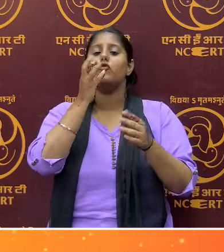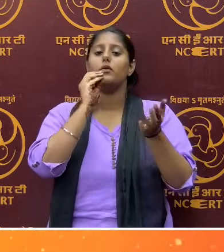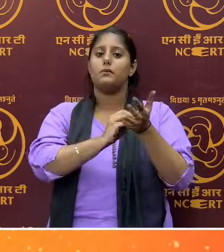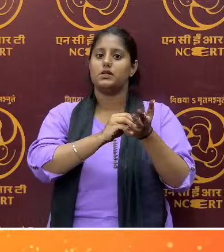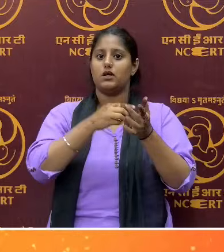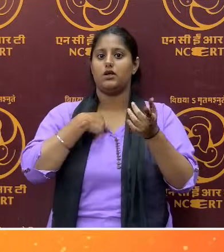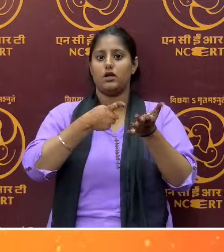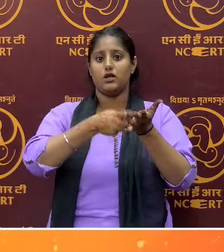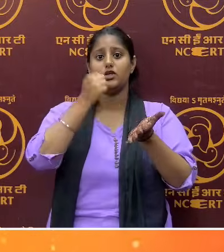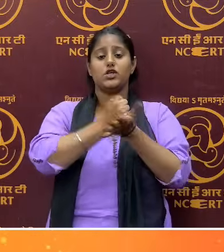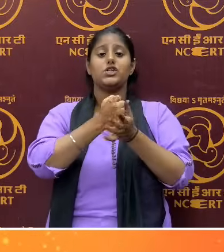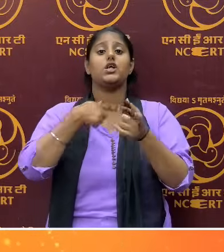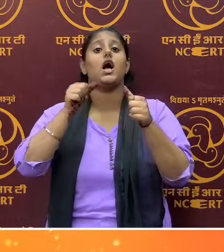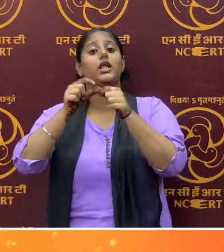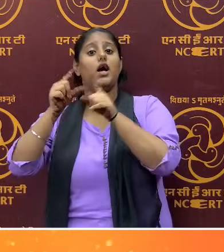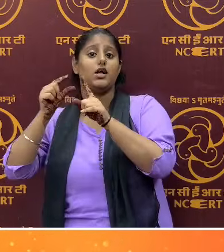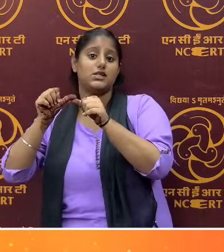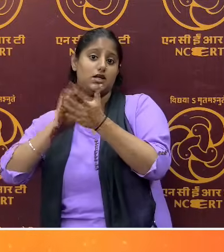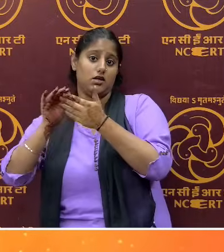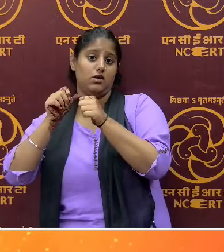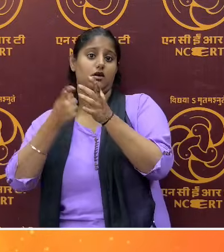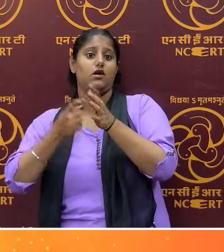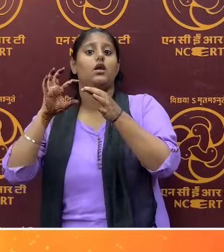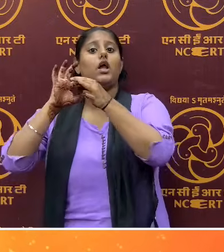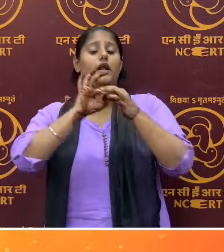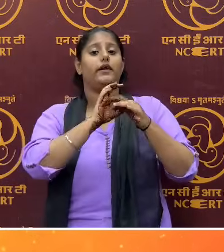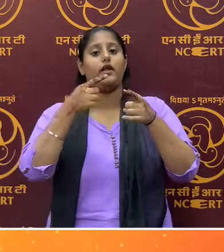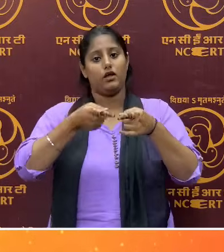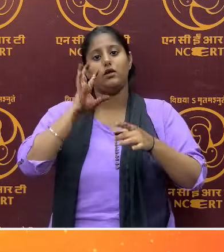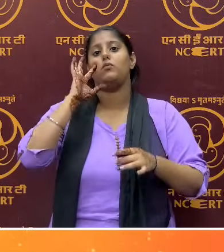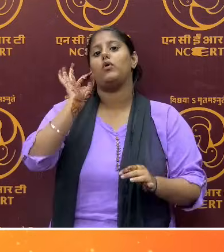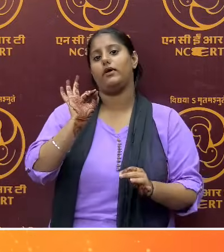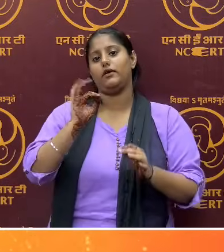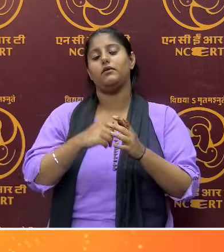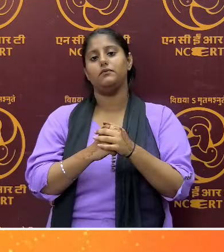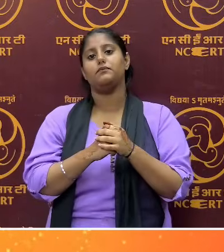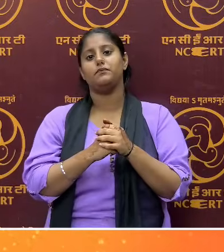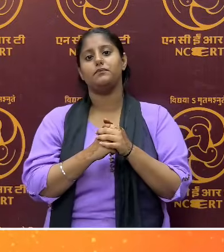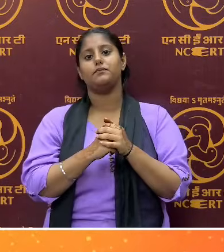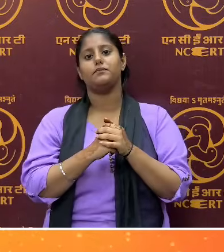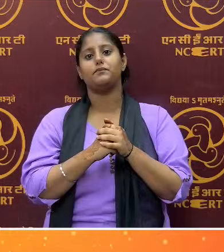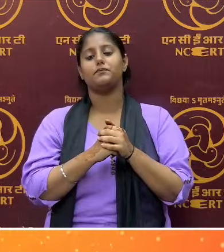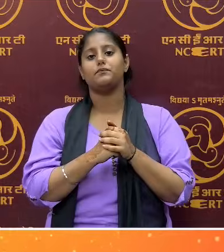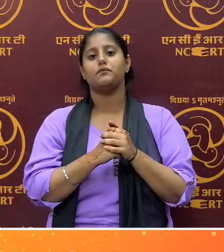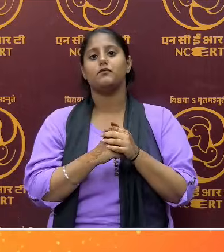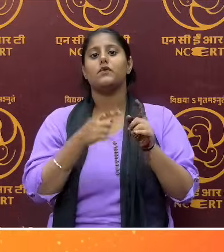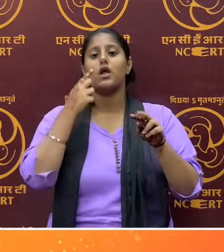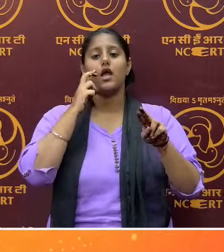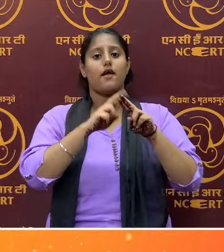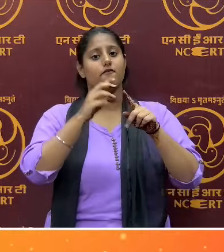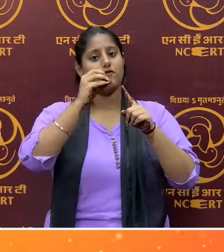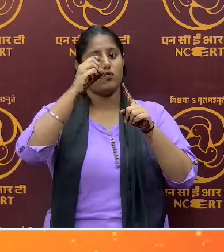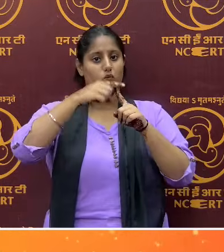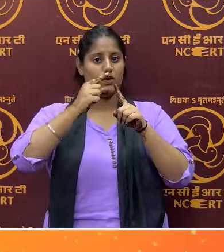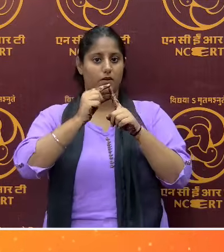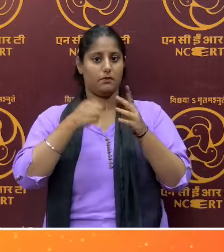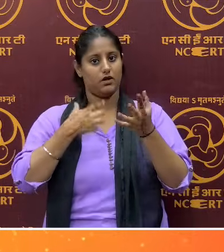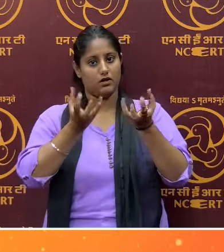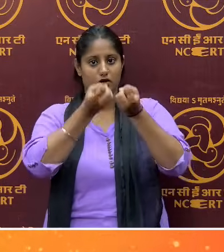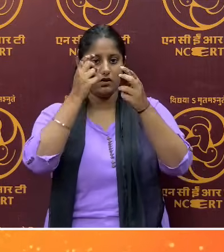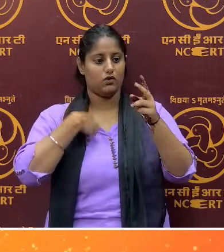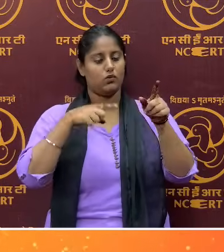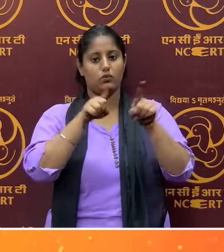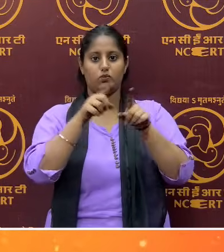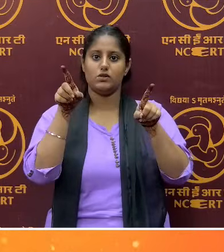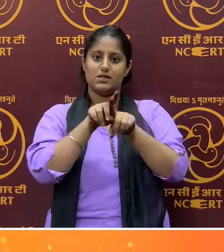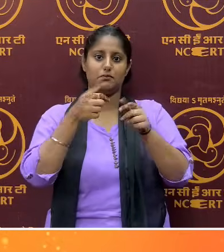are registered with the Aadhaar number. Right, that's This is very important. So once I enter the OTP and it is verified, I